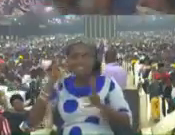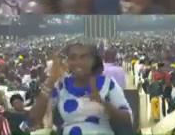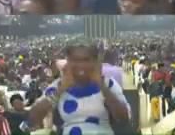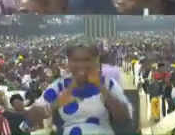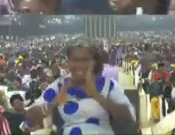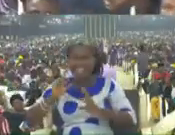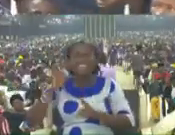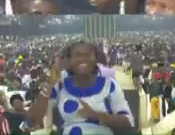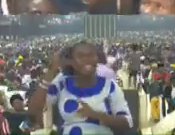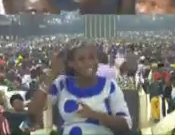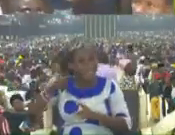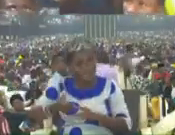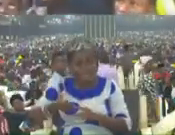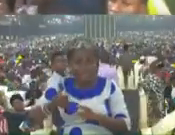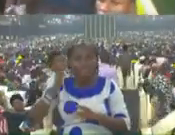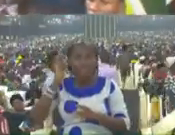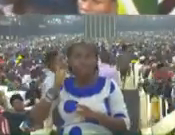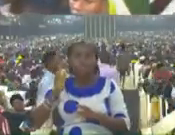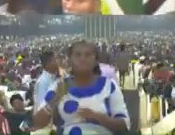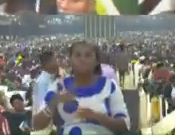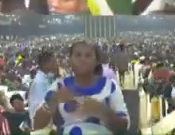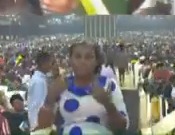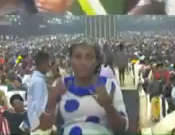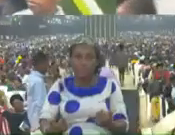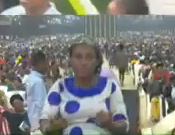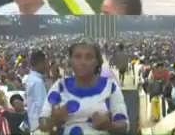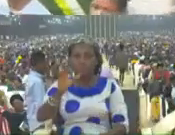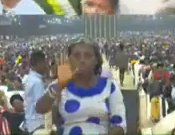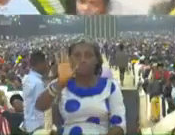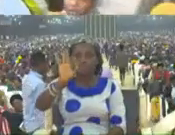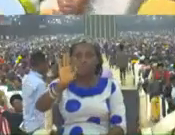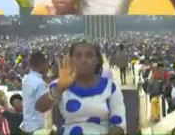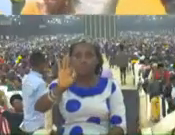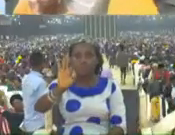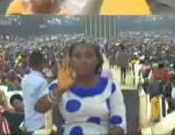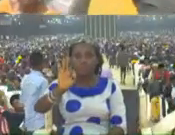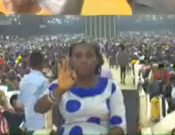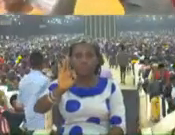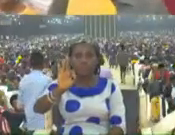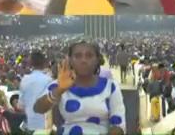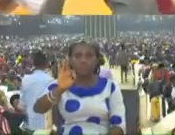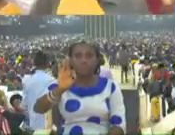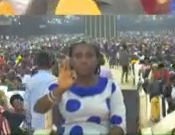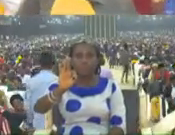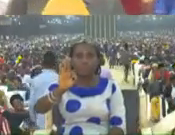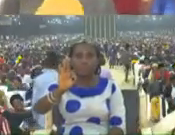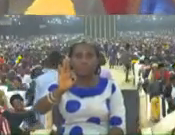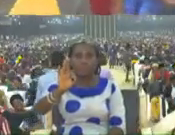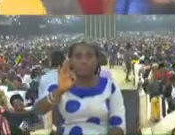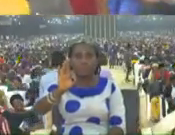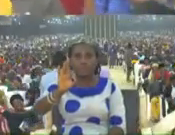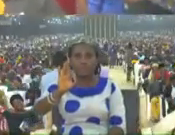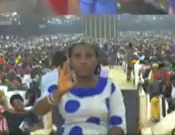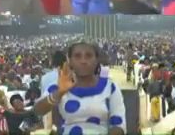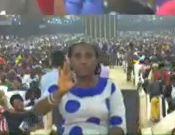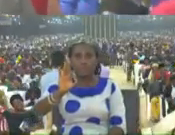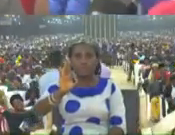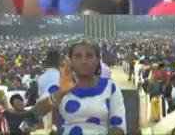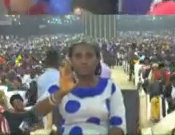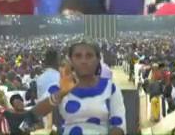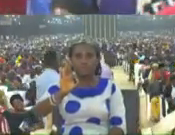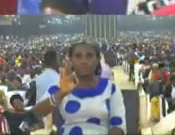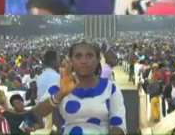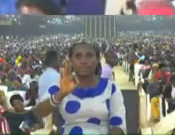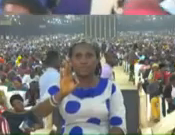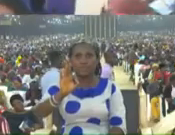later. Nine. Come. Let the blood of